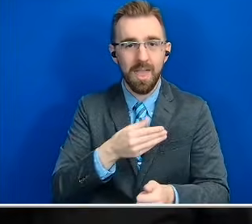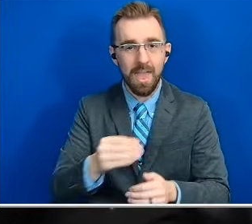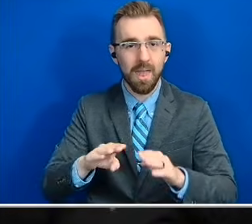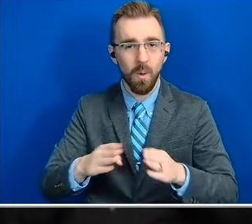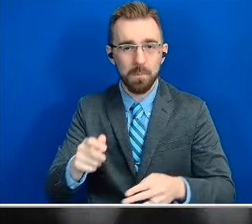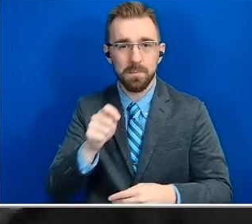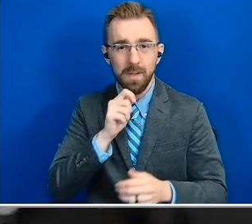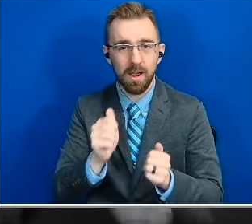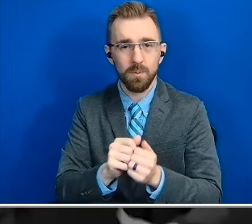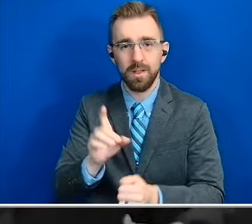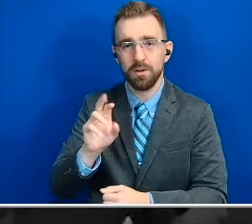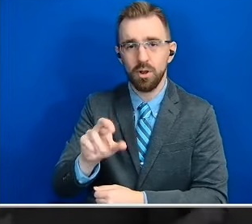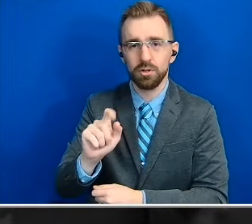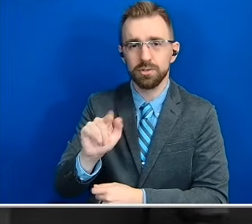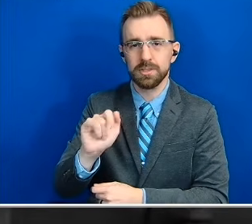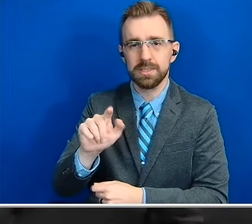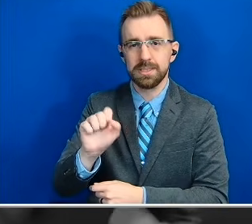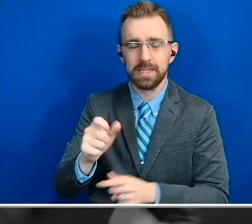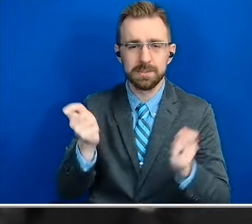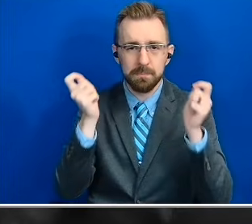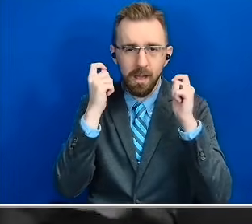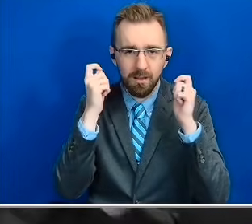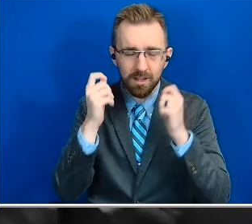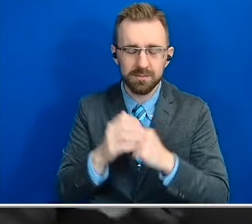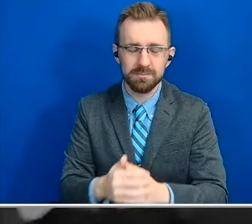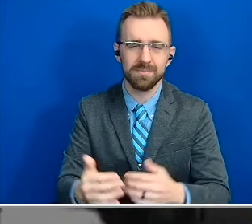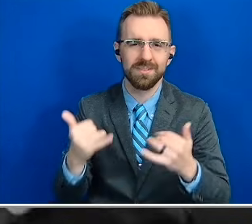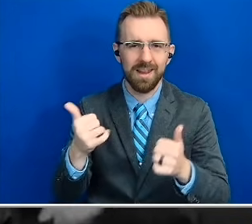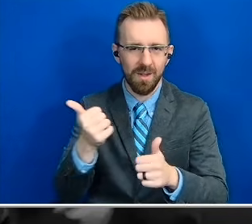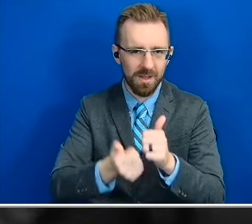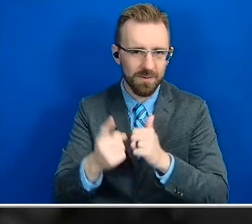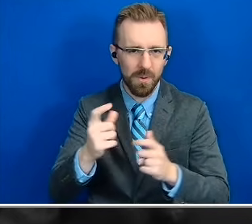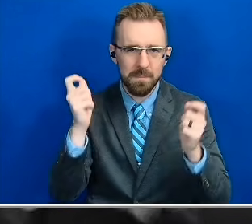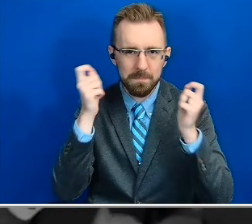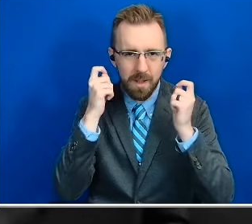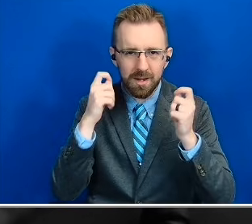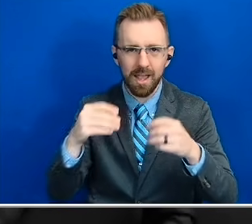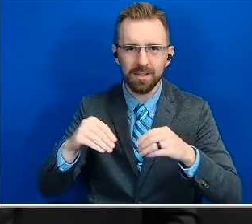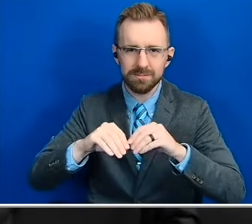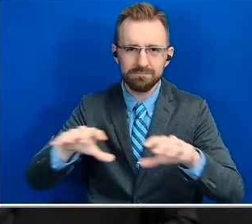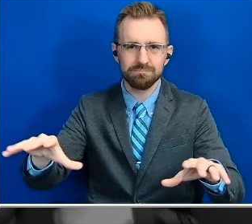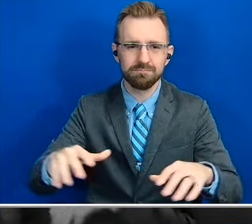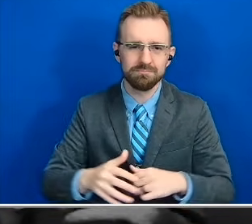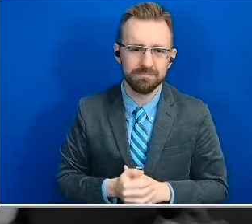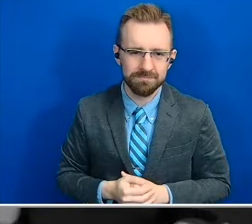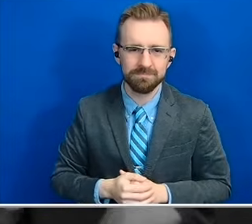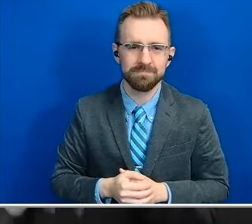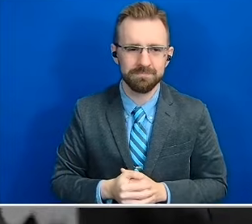Stites podcasts. Now everywhere podcasts are available.